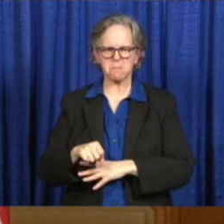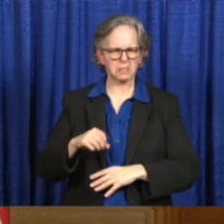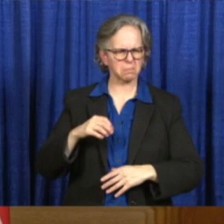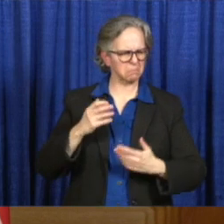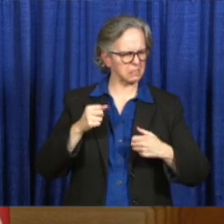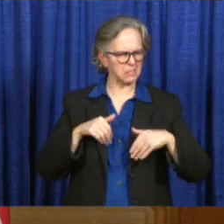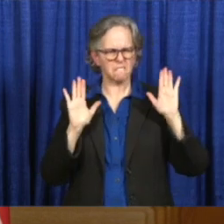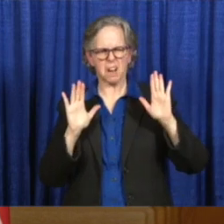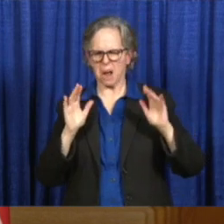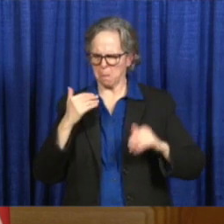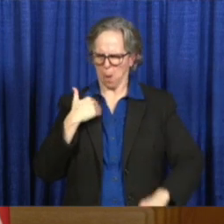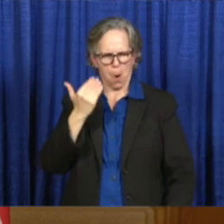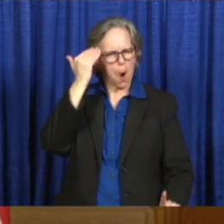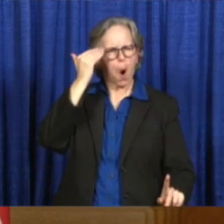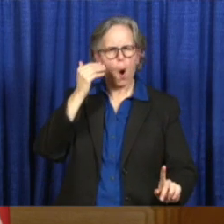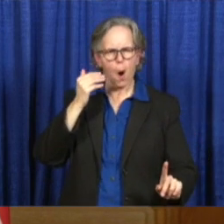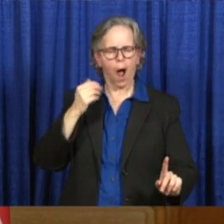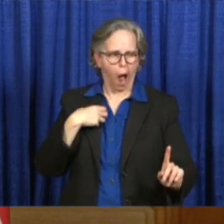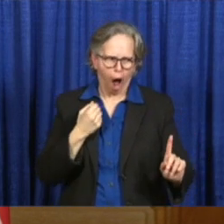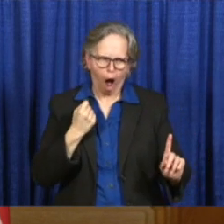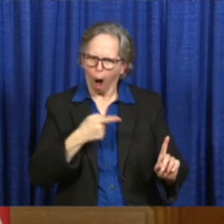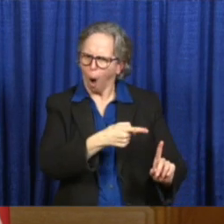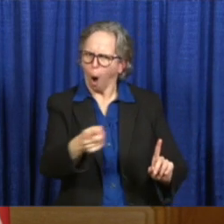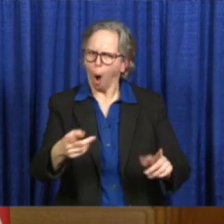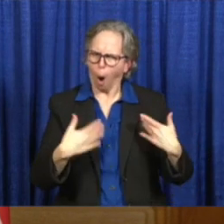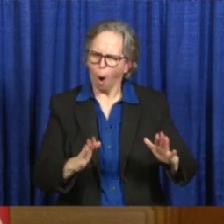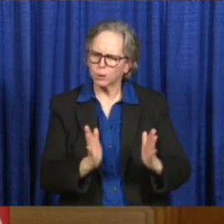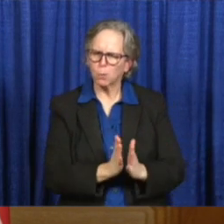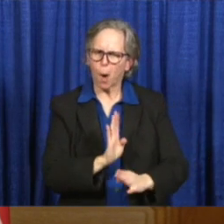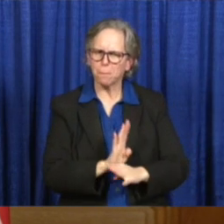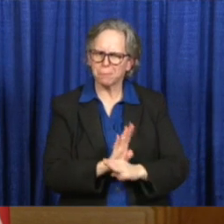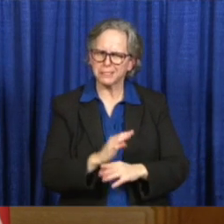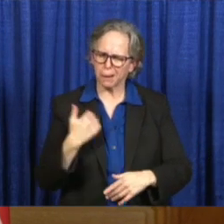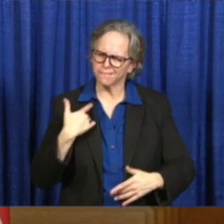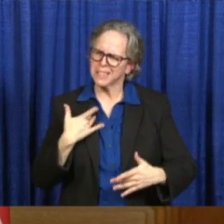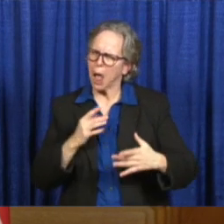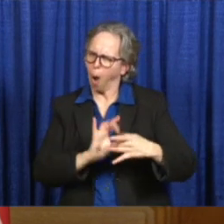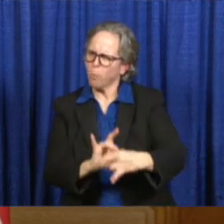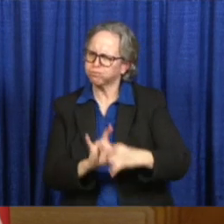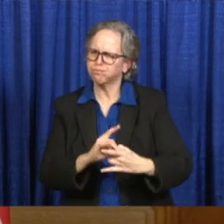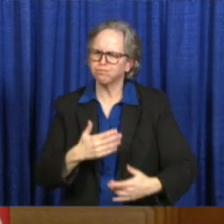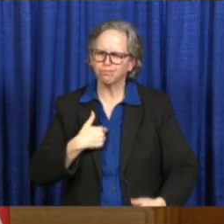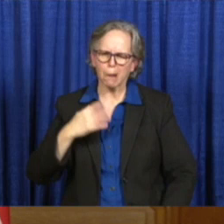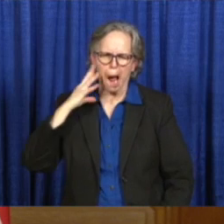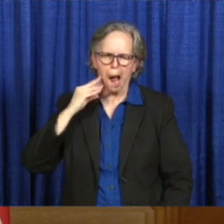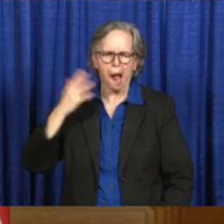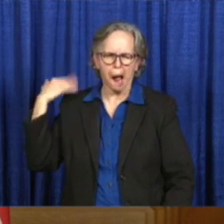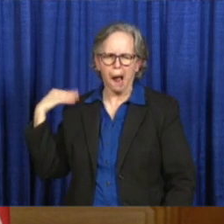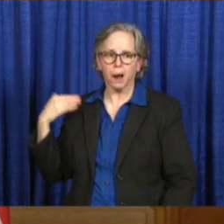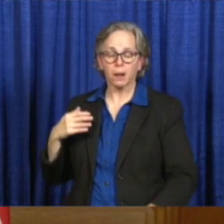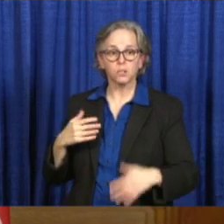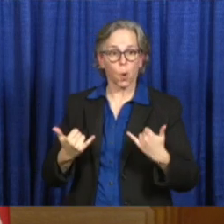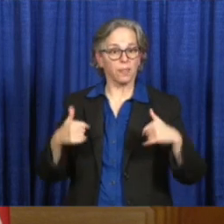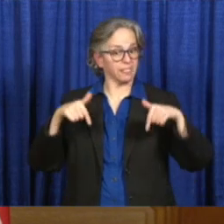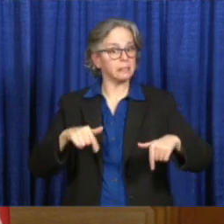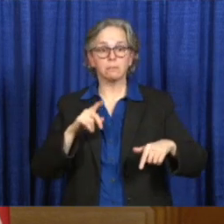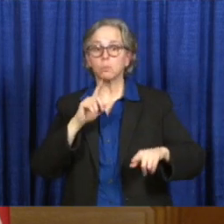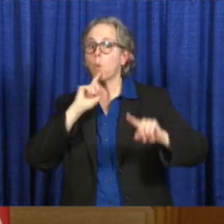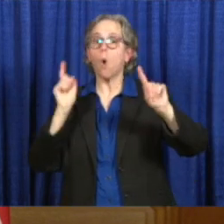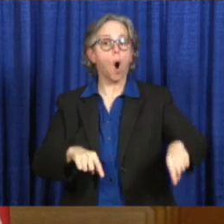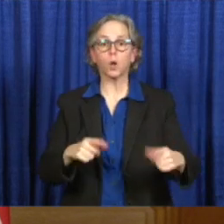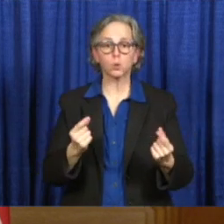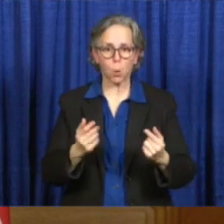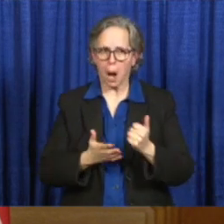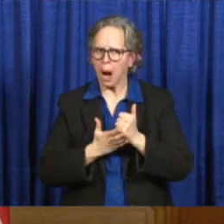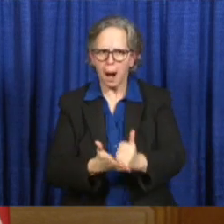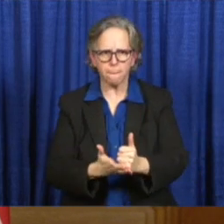I understand about small businesses. Through this order that I'm going to sign, I'm issuing a plea